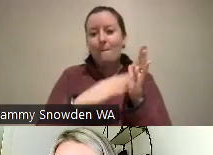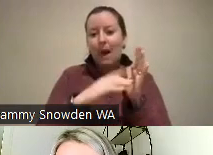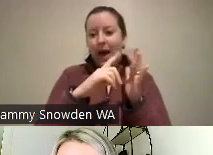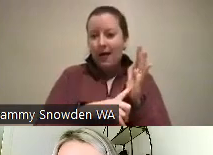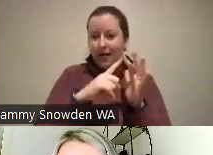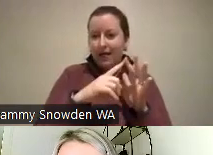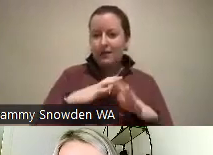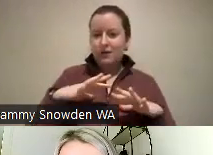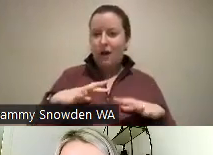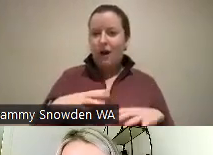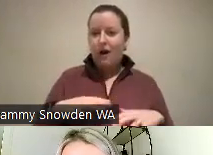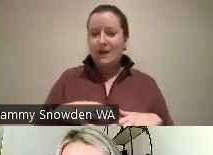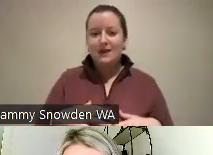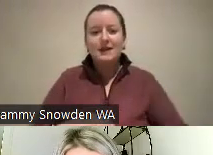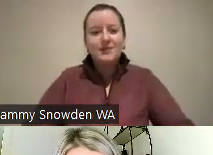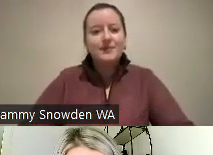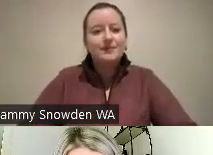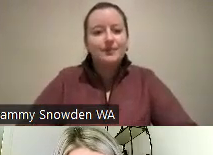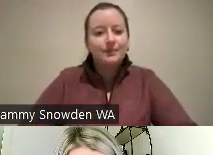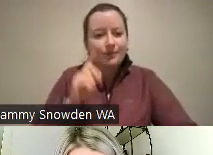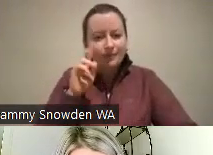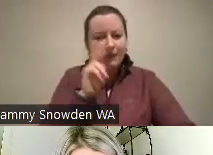tree, and there is the